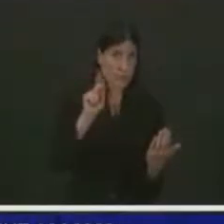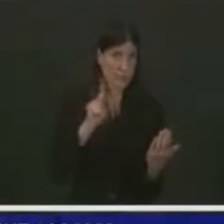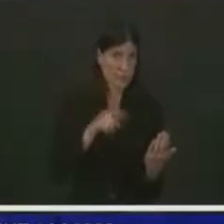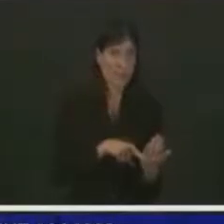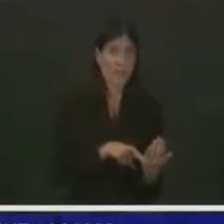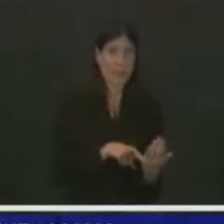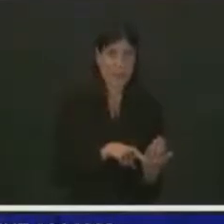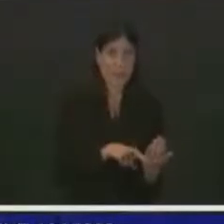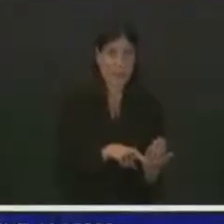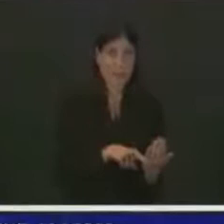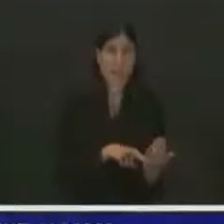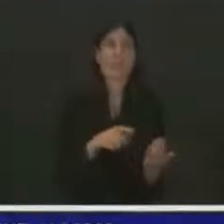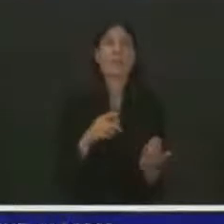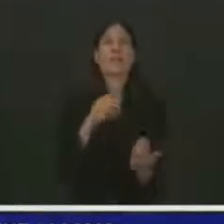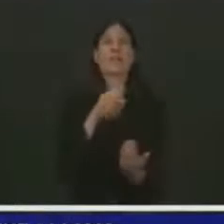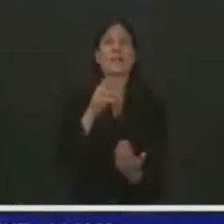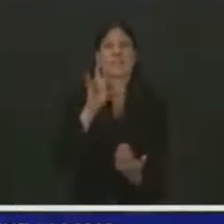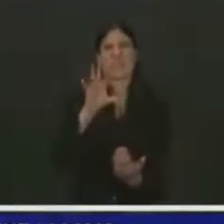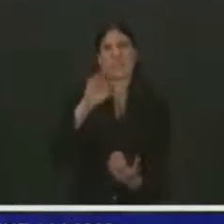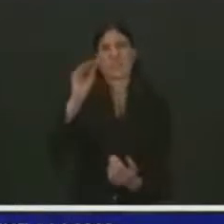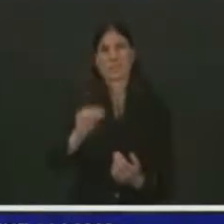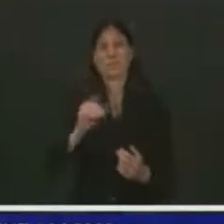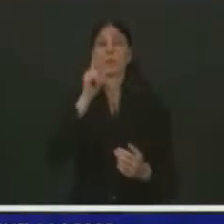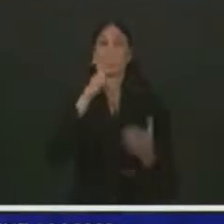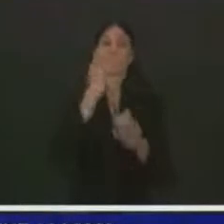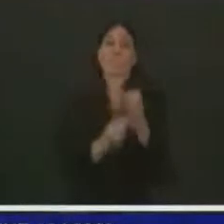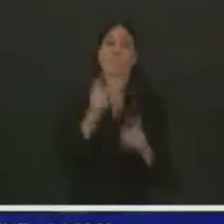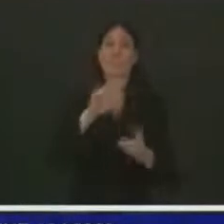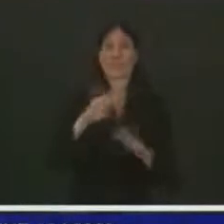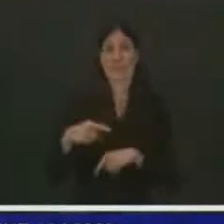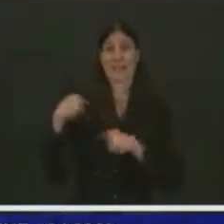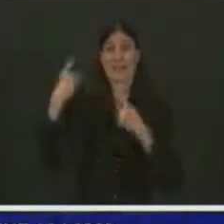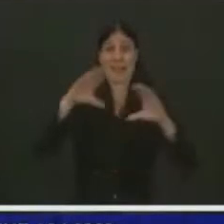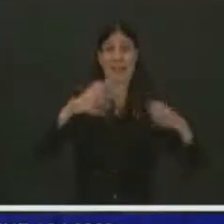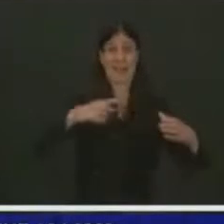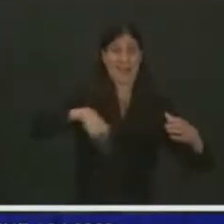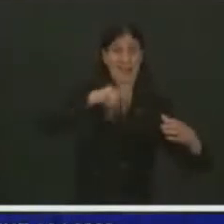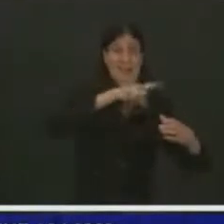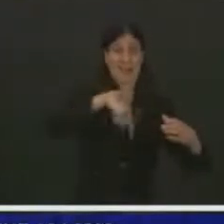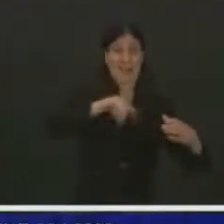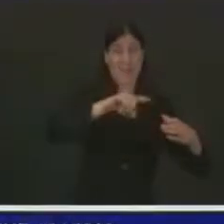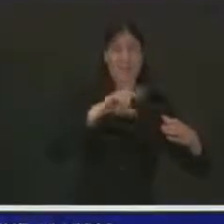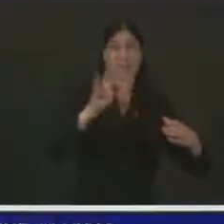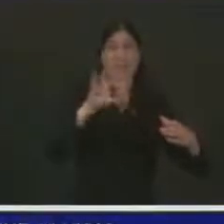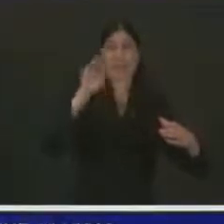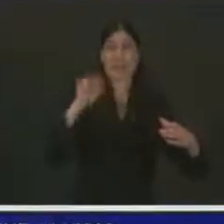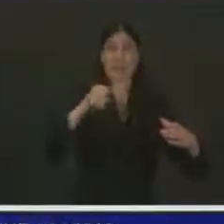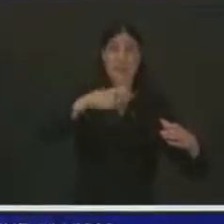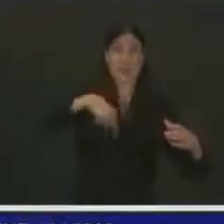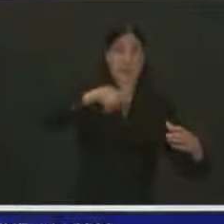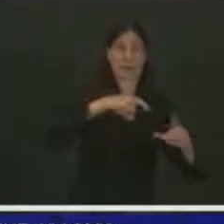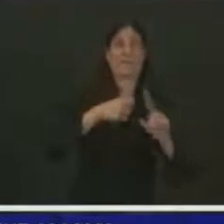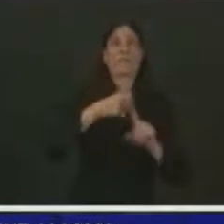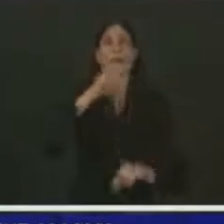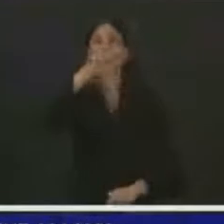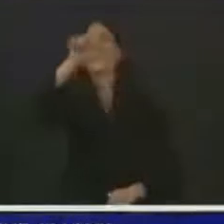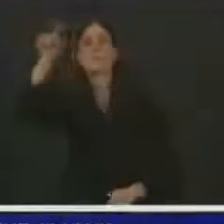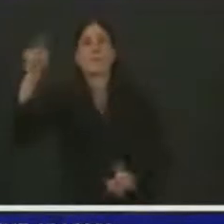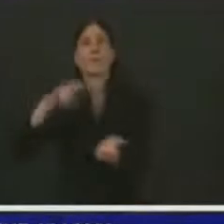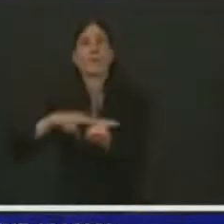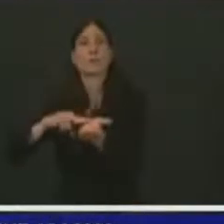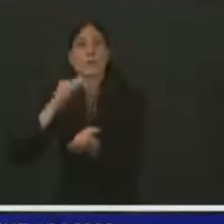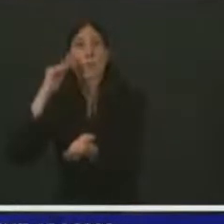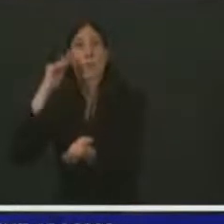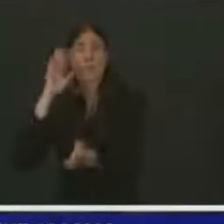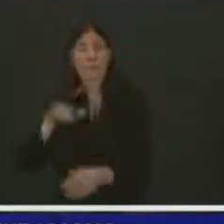75%. Of the 10 fatalities that we announced today, 9 were associated